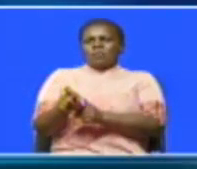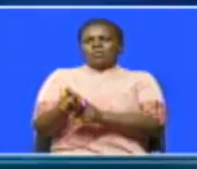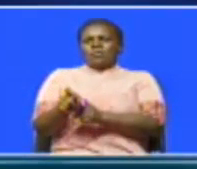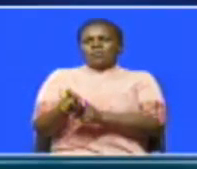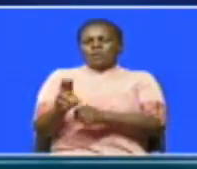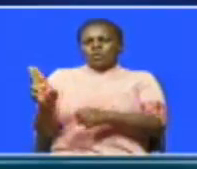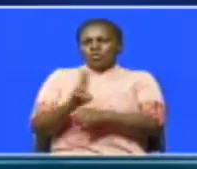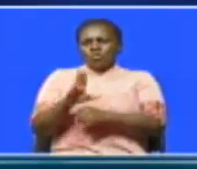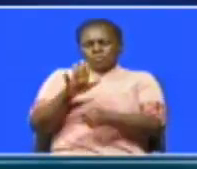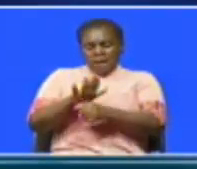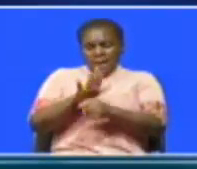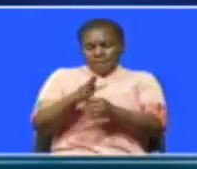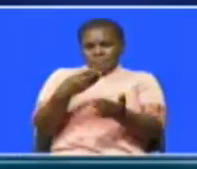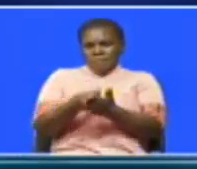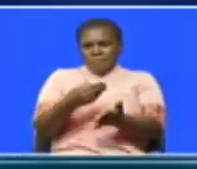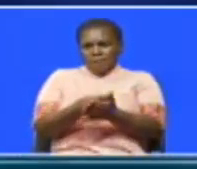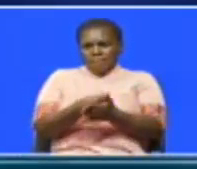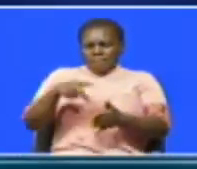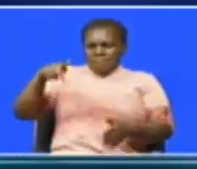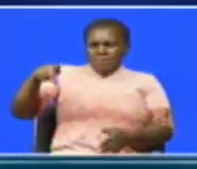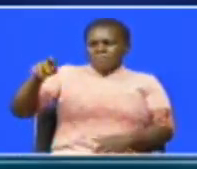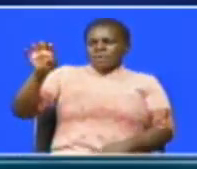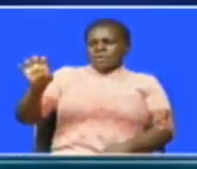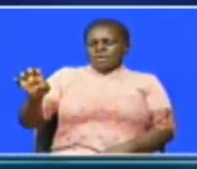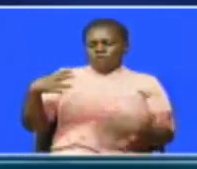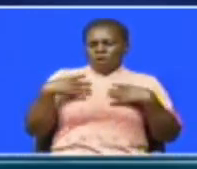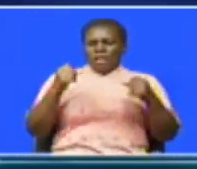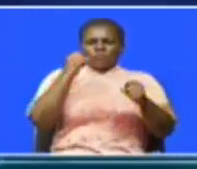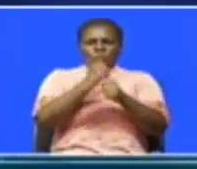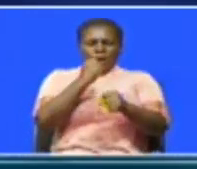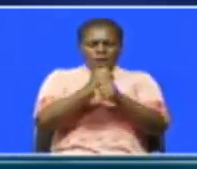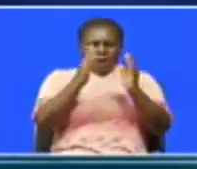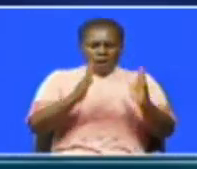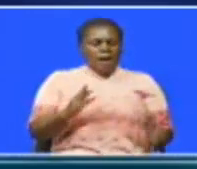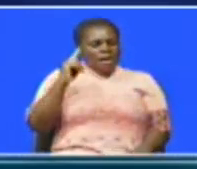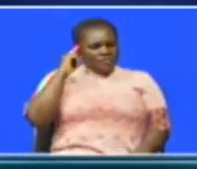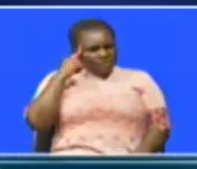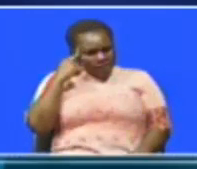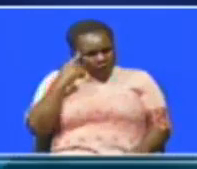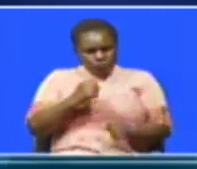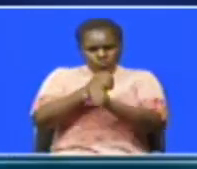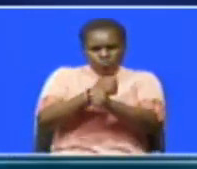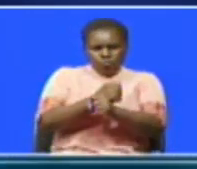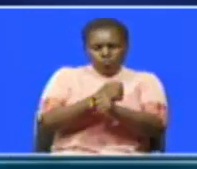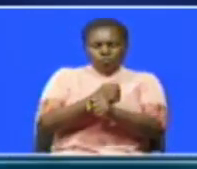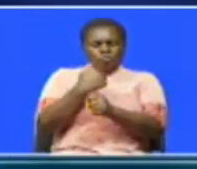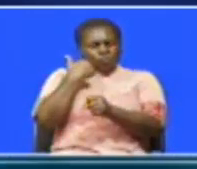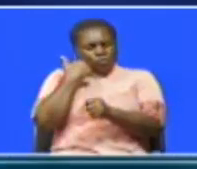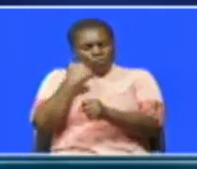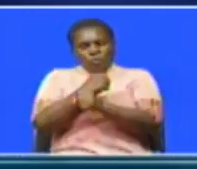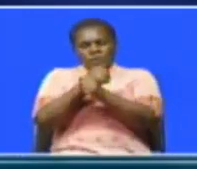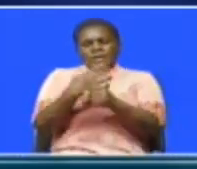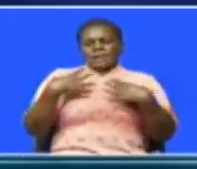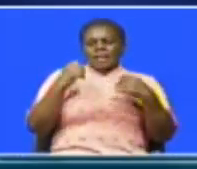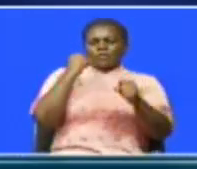we'll spend a lot of money on PPEs for frontline workers, because we think if we prevent the disease, protect our health